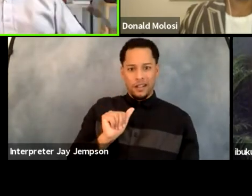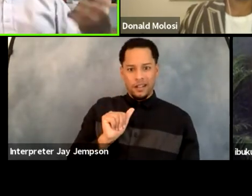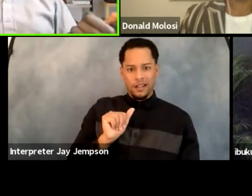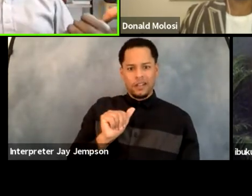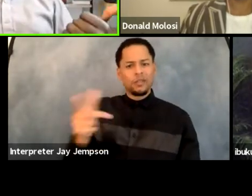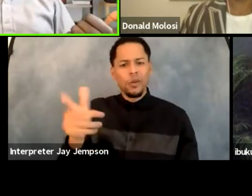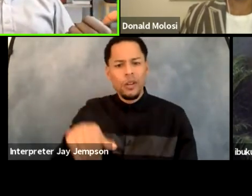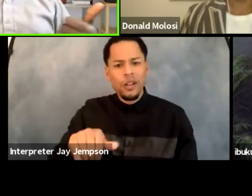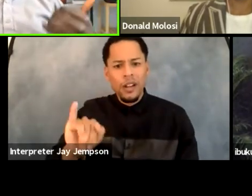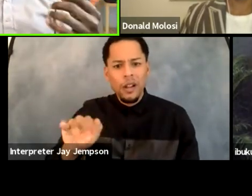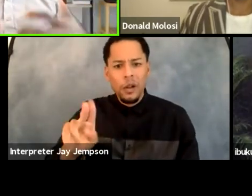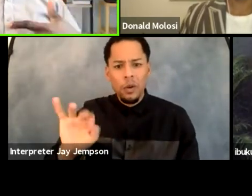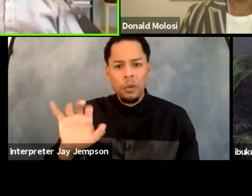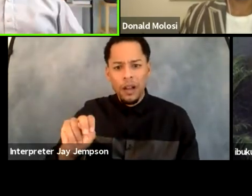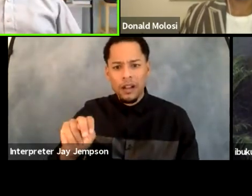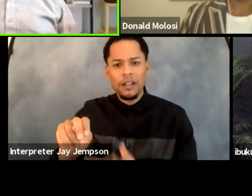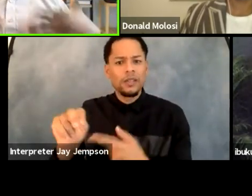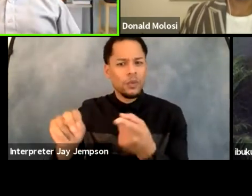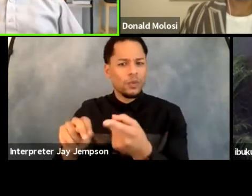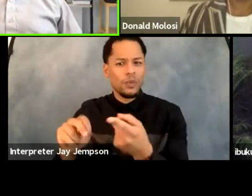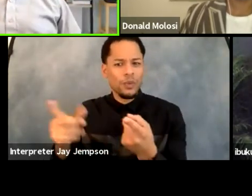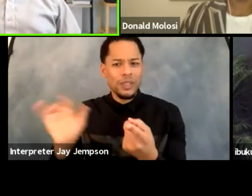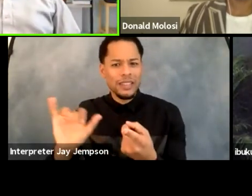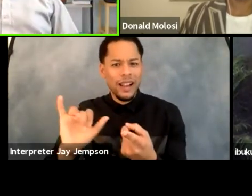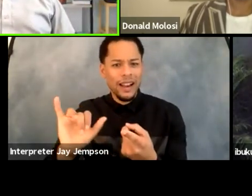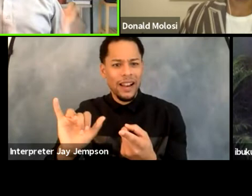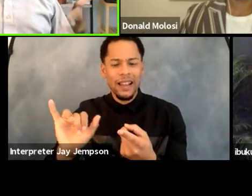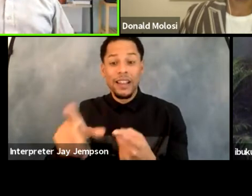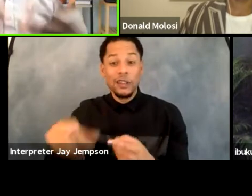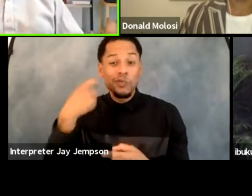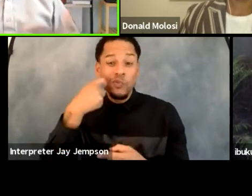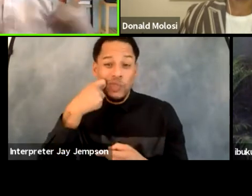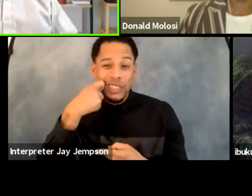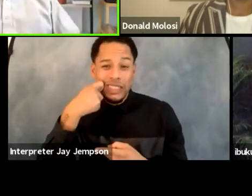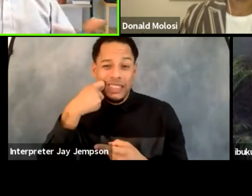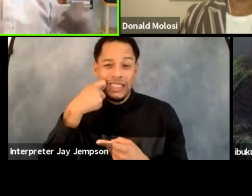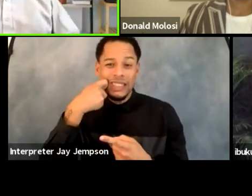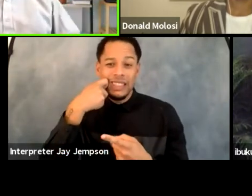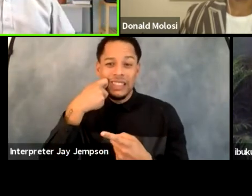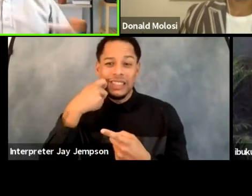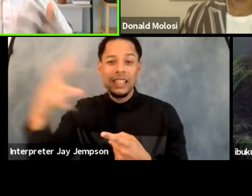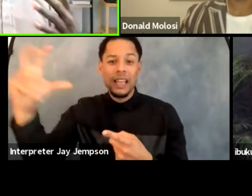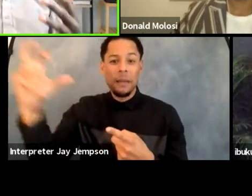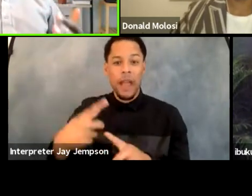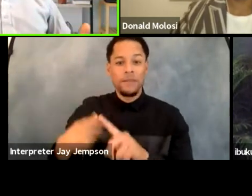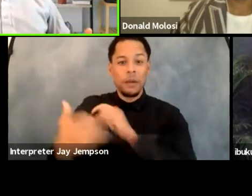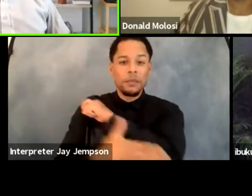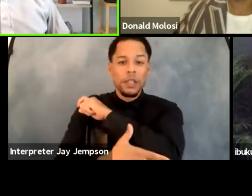Because you just came back from Dubai, and I you know, graciously happen to know some of your,